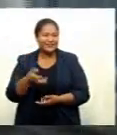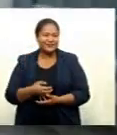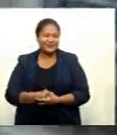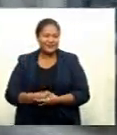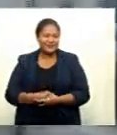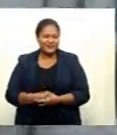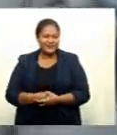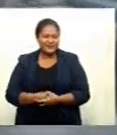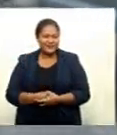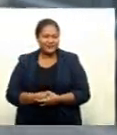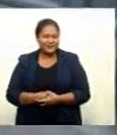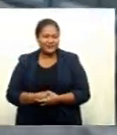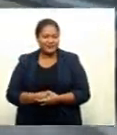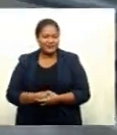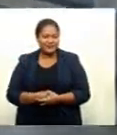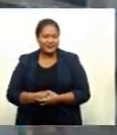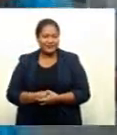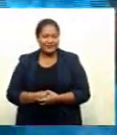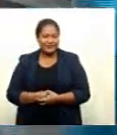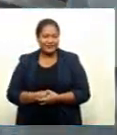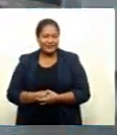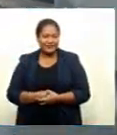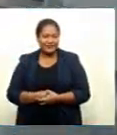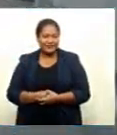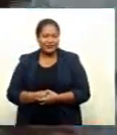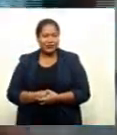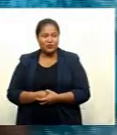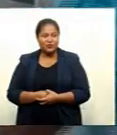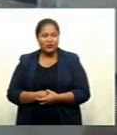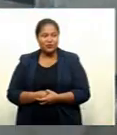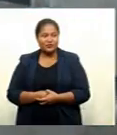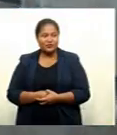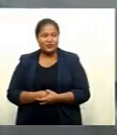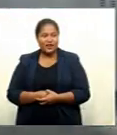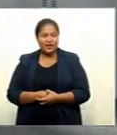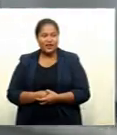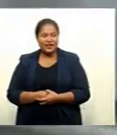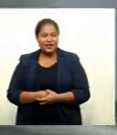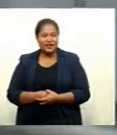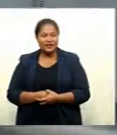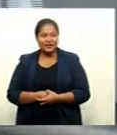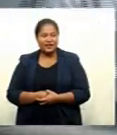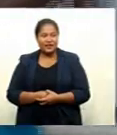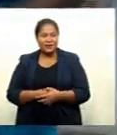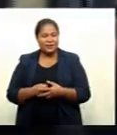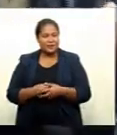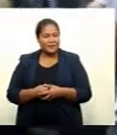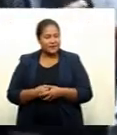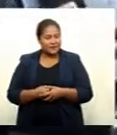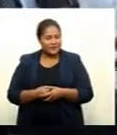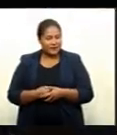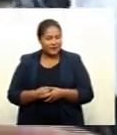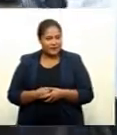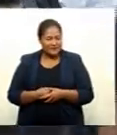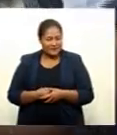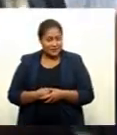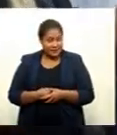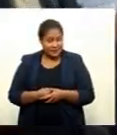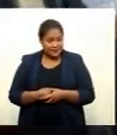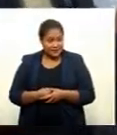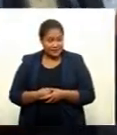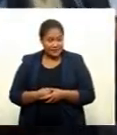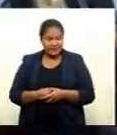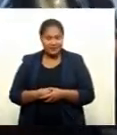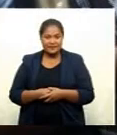were granted bail. The third accused, Aniti Vasasauni, has been further remanded and his bail hearing will be called on